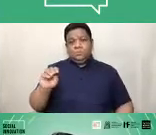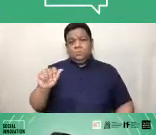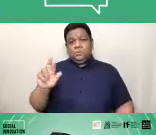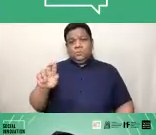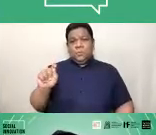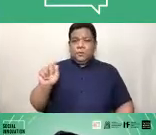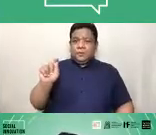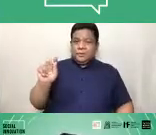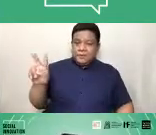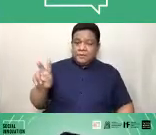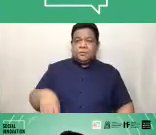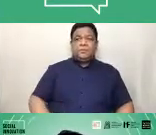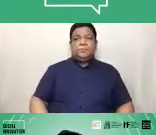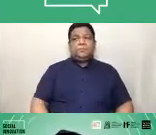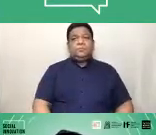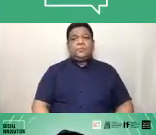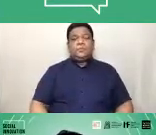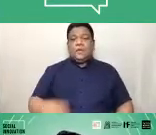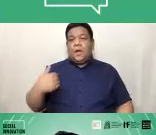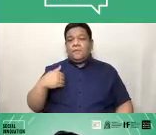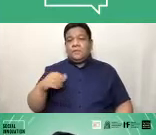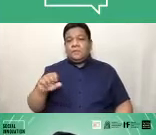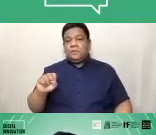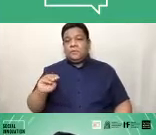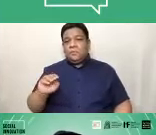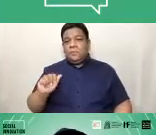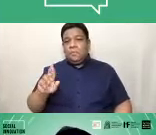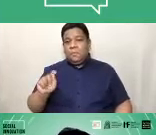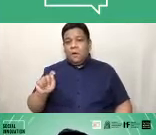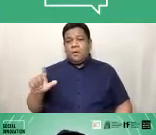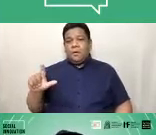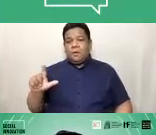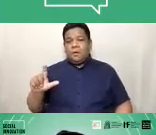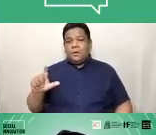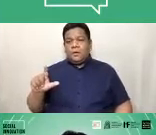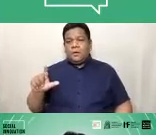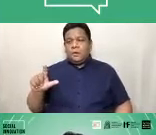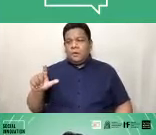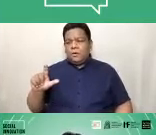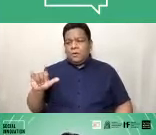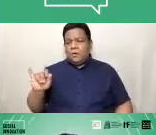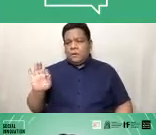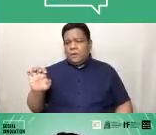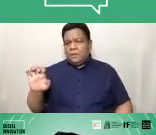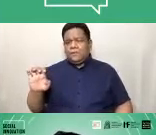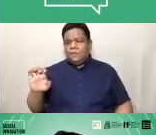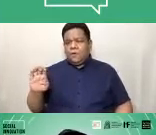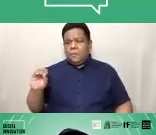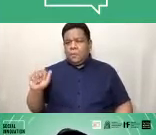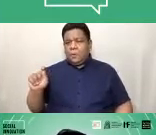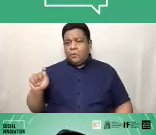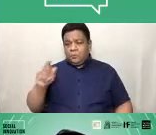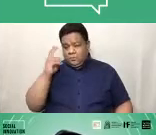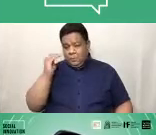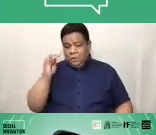I think they have smart light bulbs that automatically turn off or monitor their electricity usage. So we slap on the word smart a